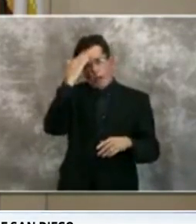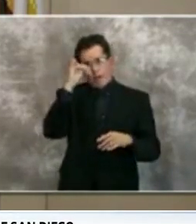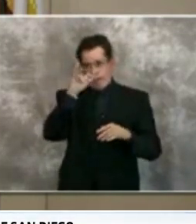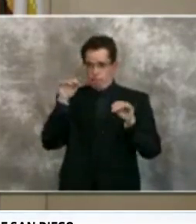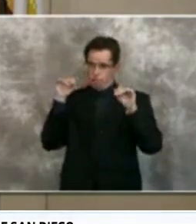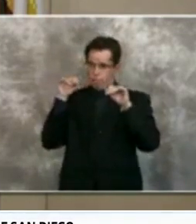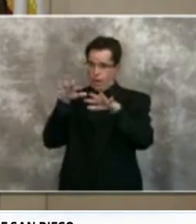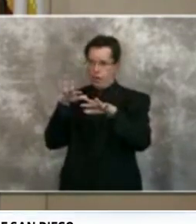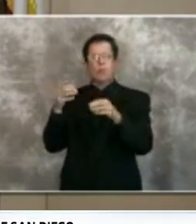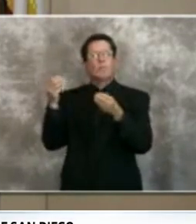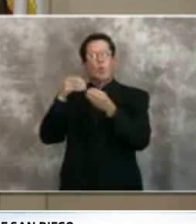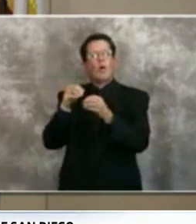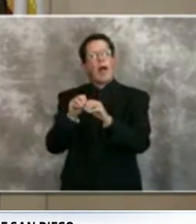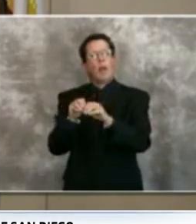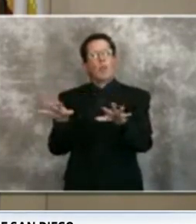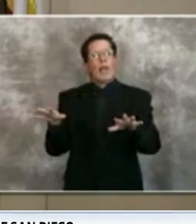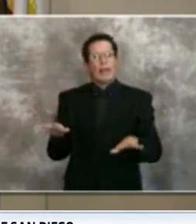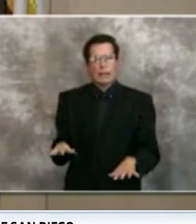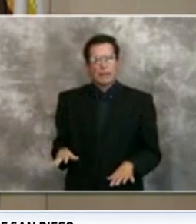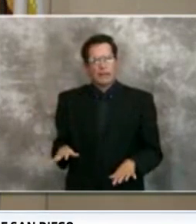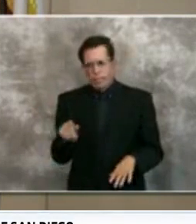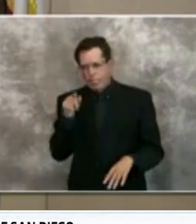with people gathering. So this is a tough